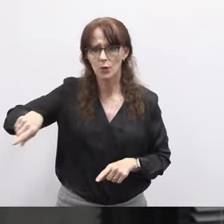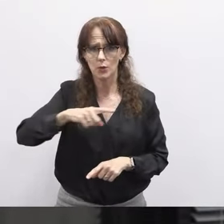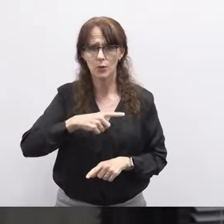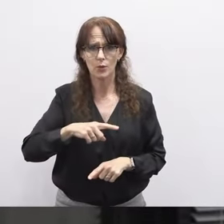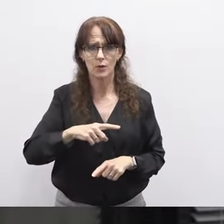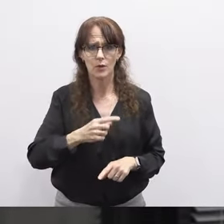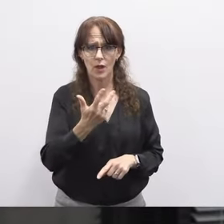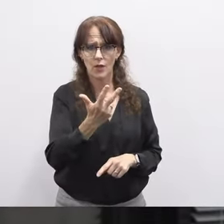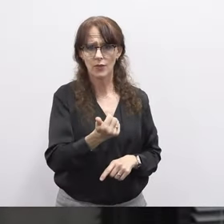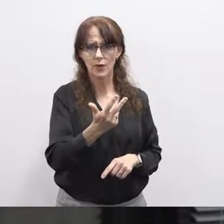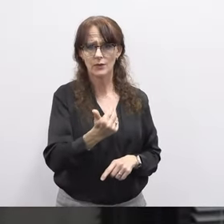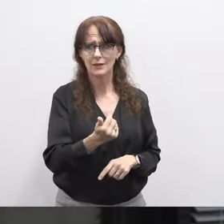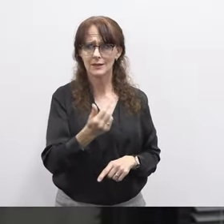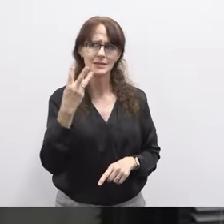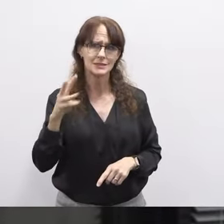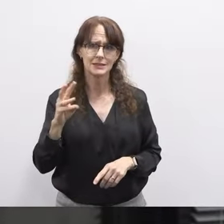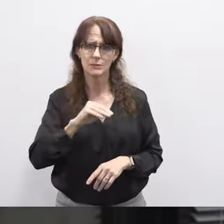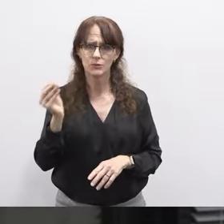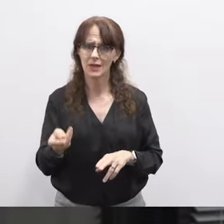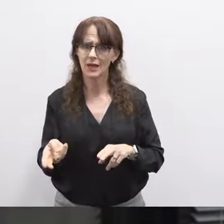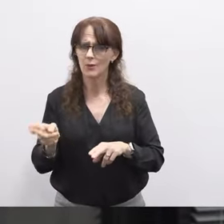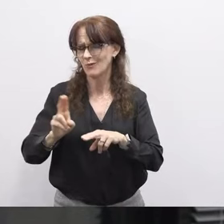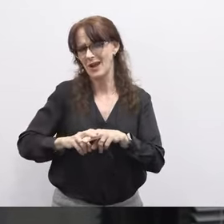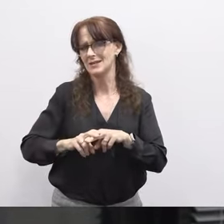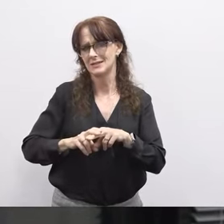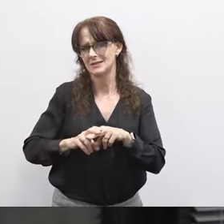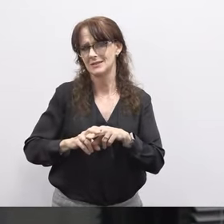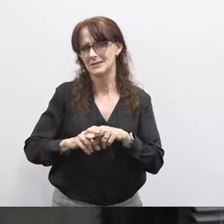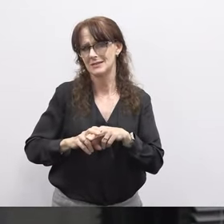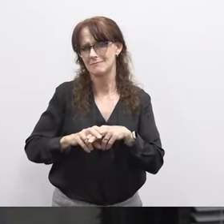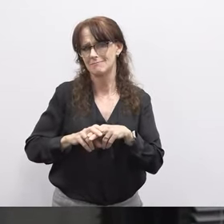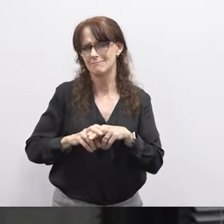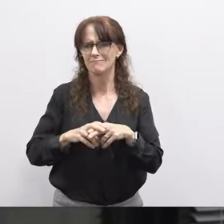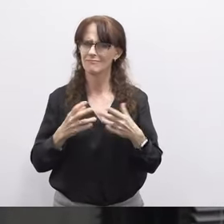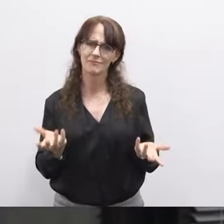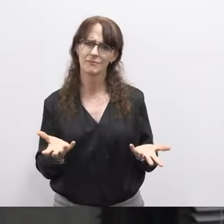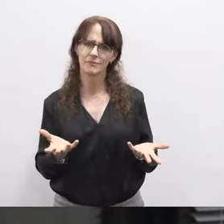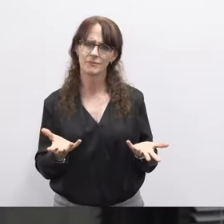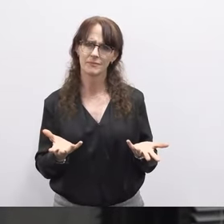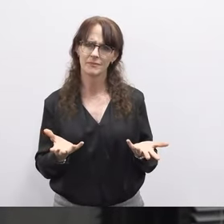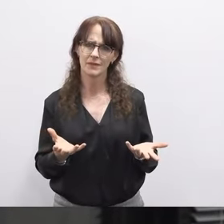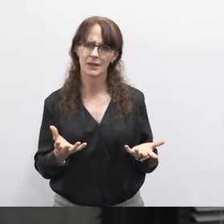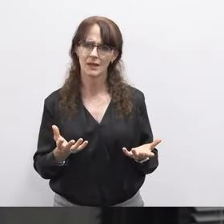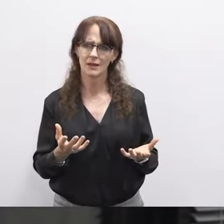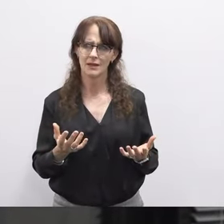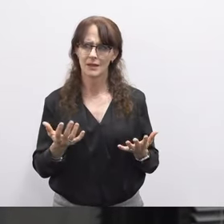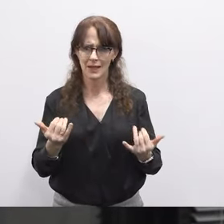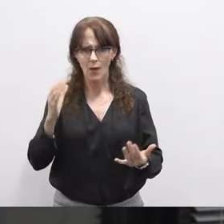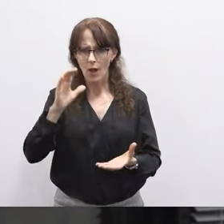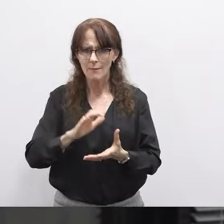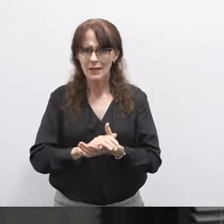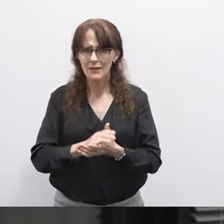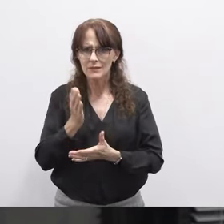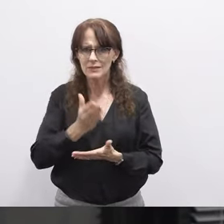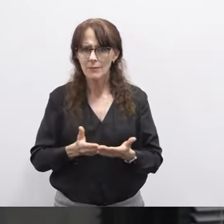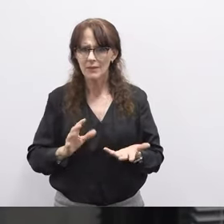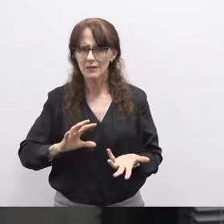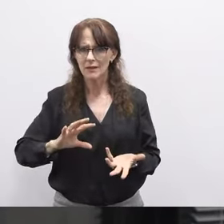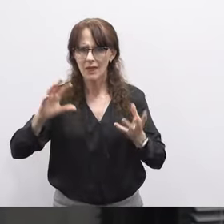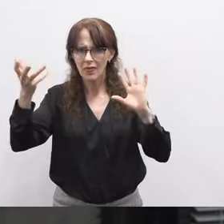between 13 and 16% raise. So it leads me to believe that something is